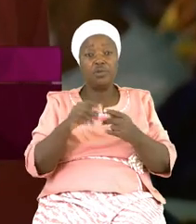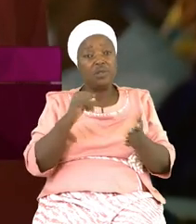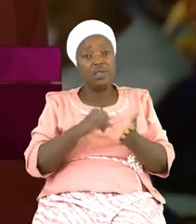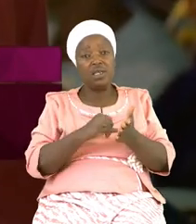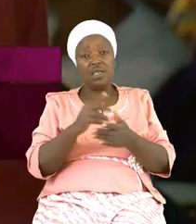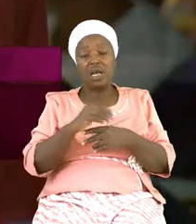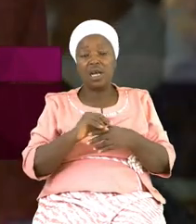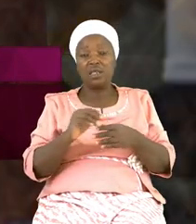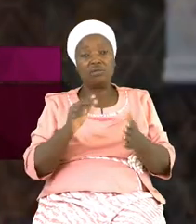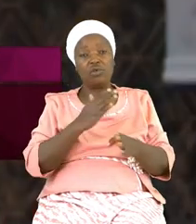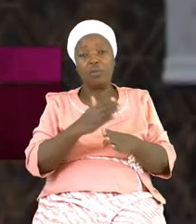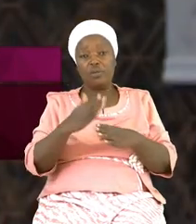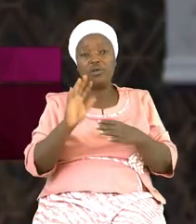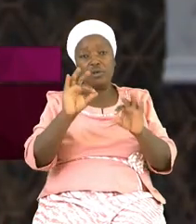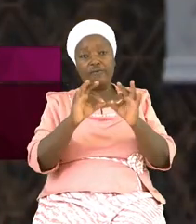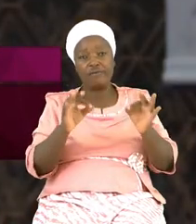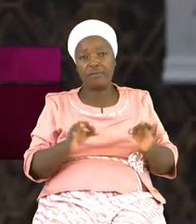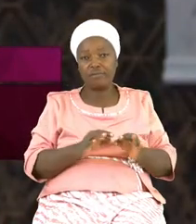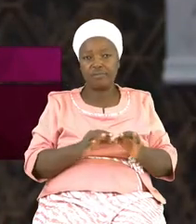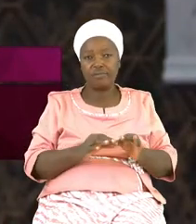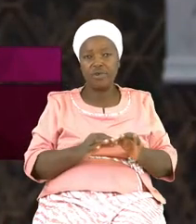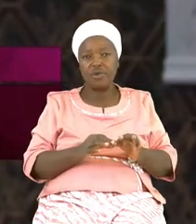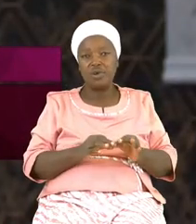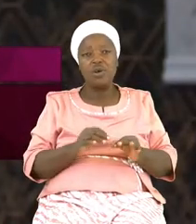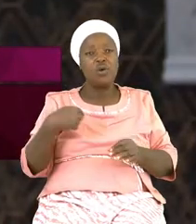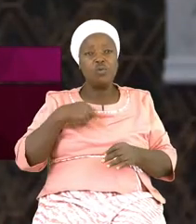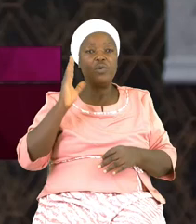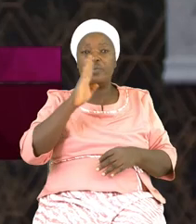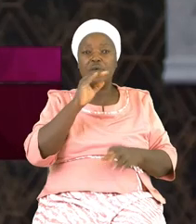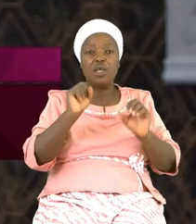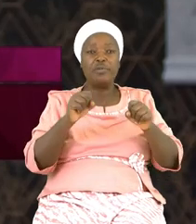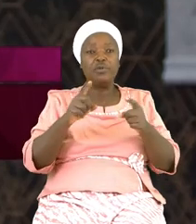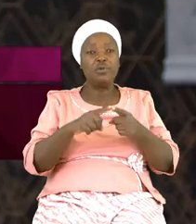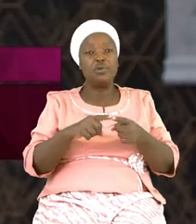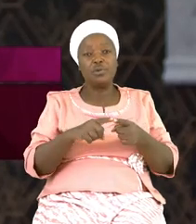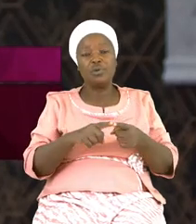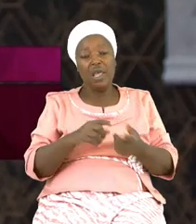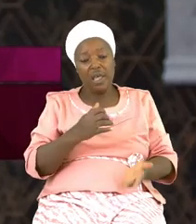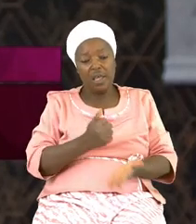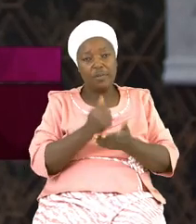form. We'll be able to be of further help to you.